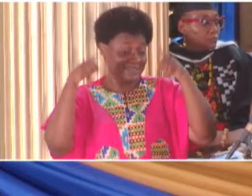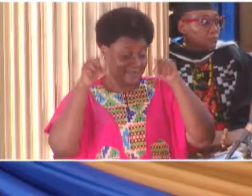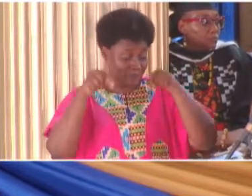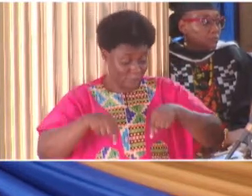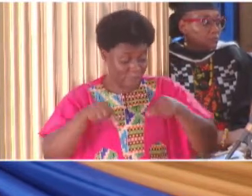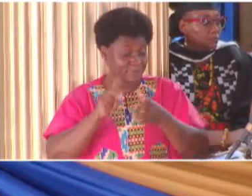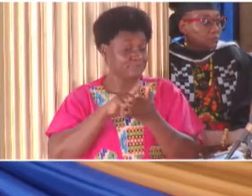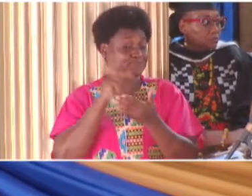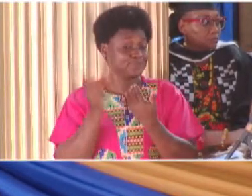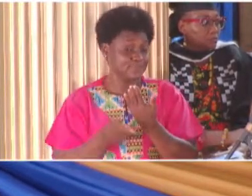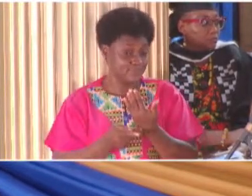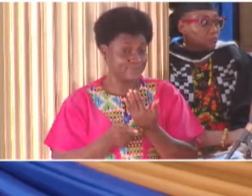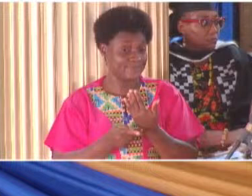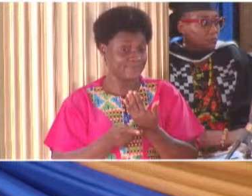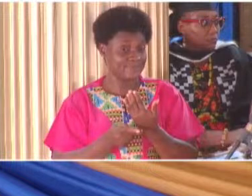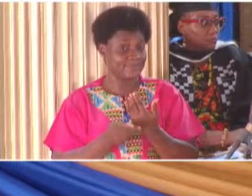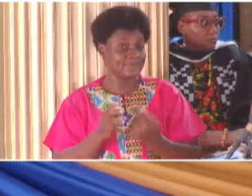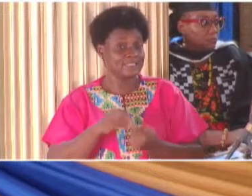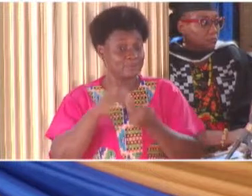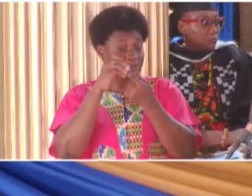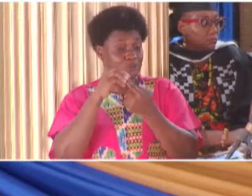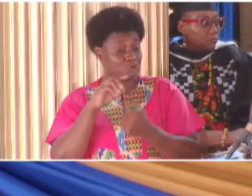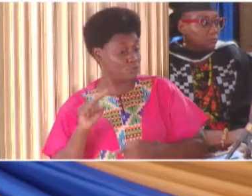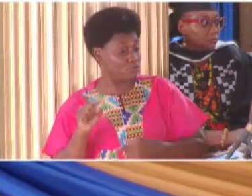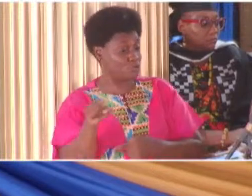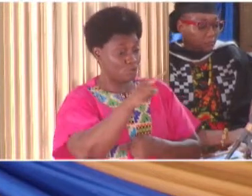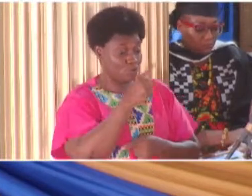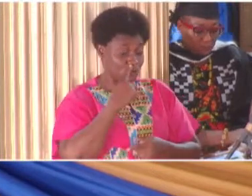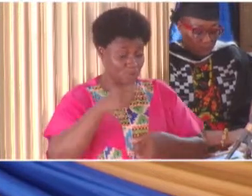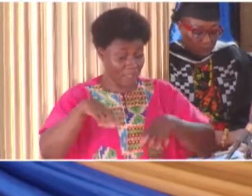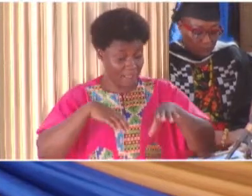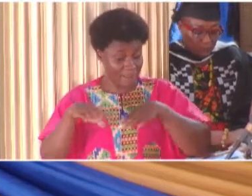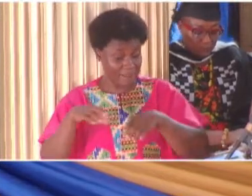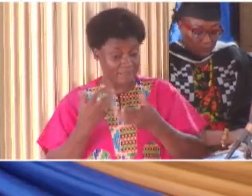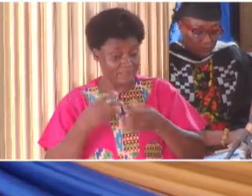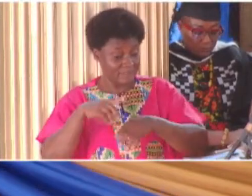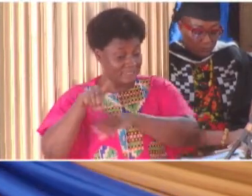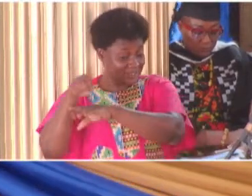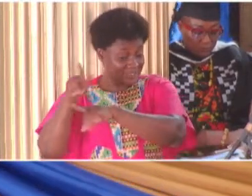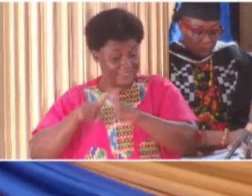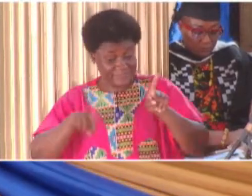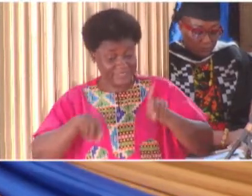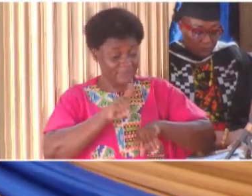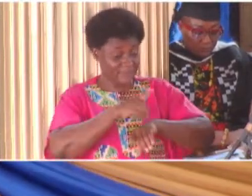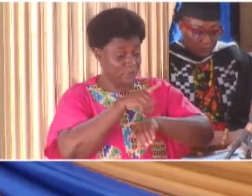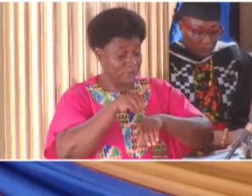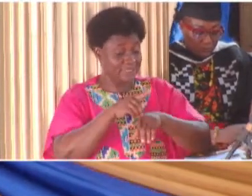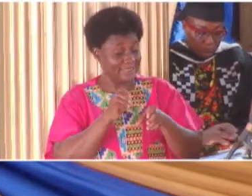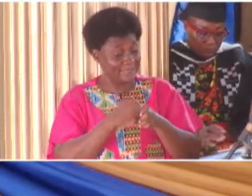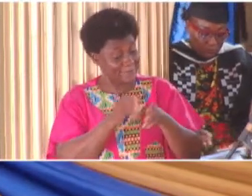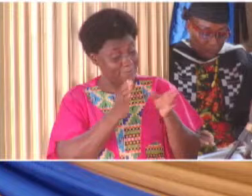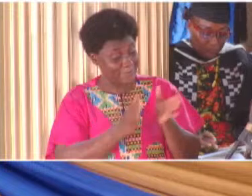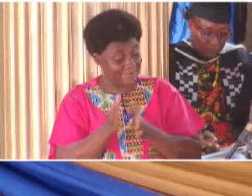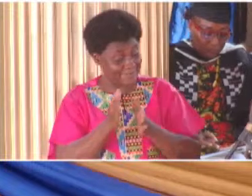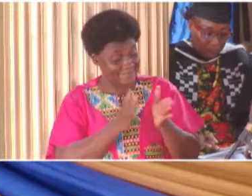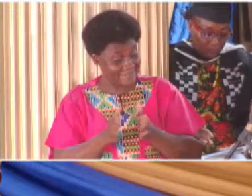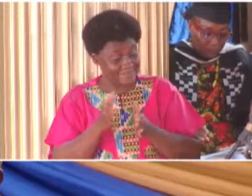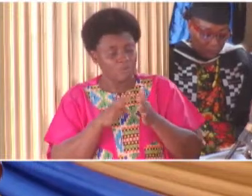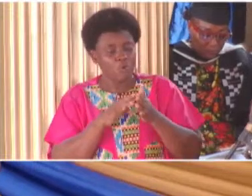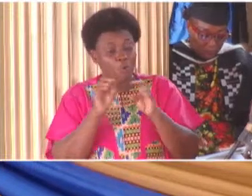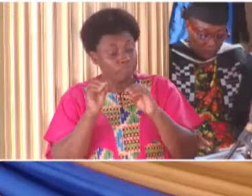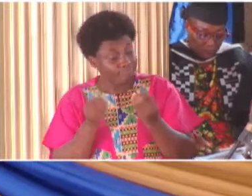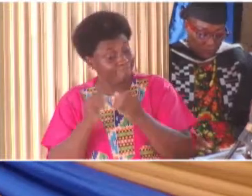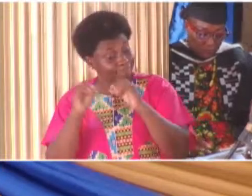today's program, especially those who played various roles in planning and